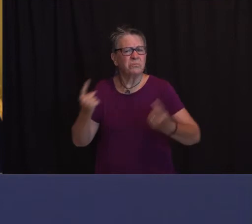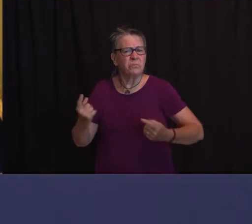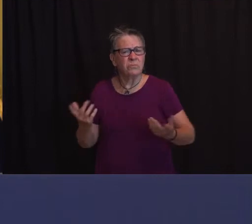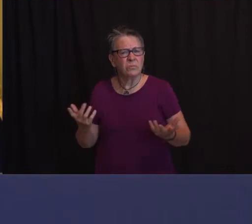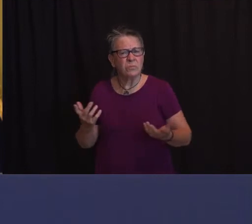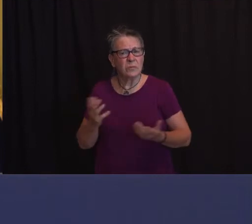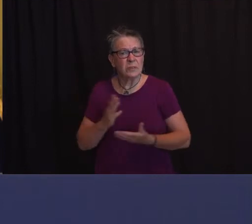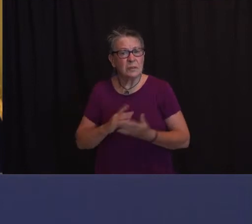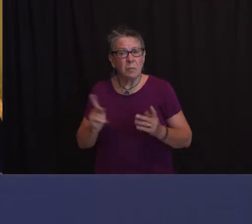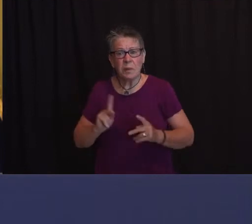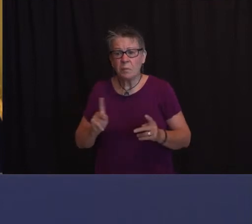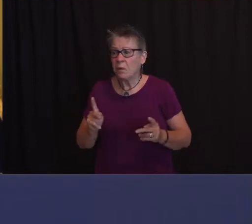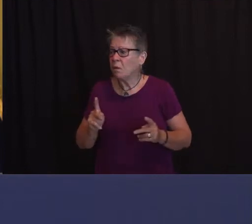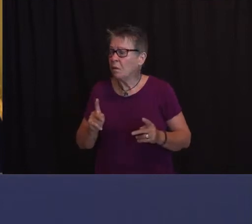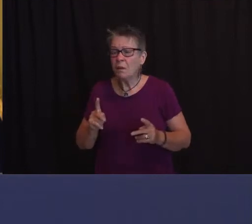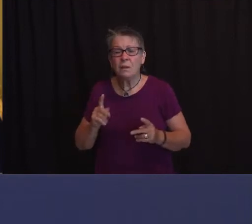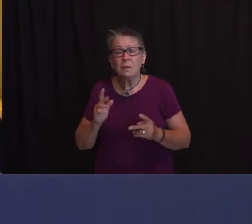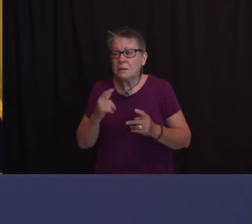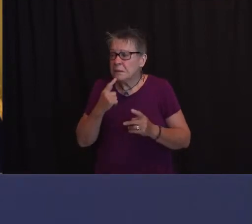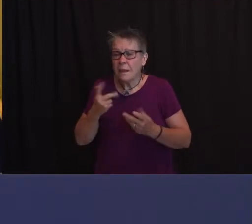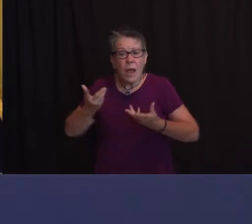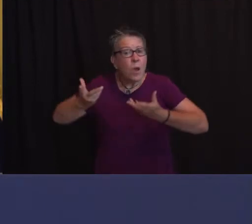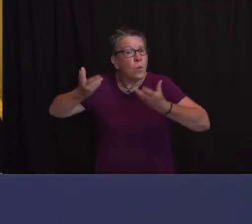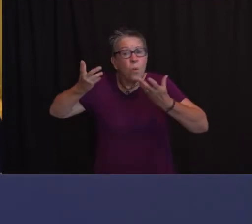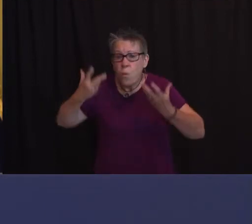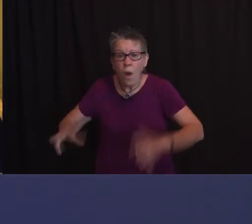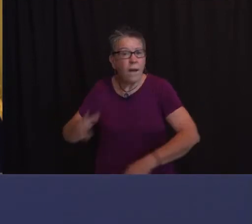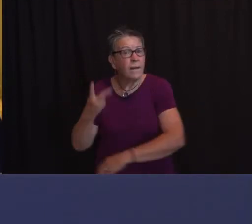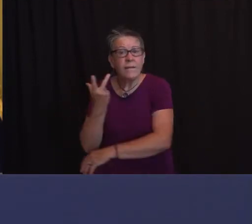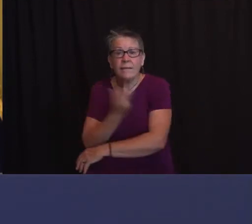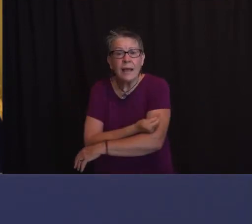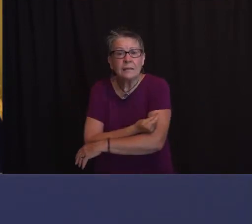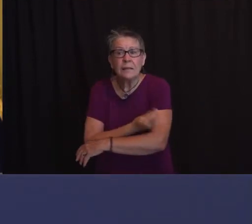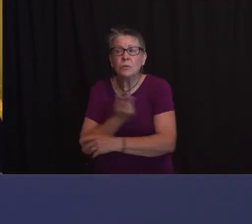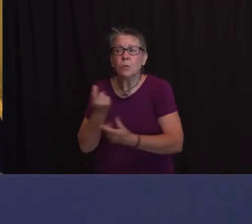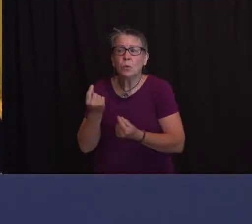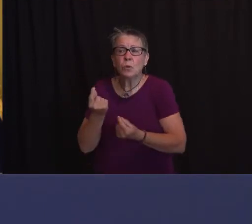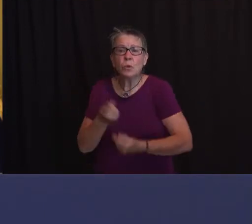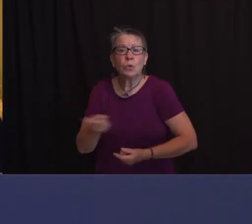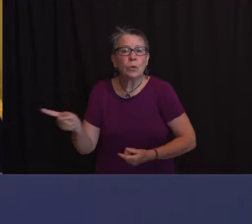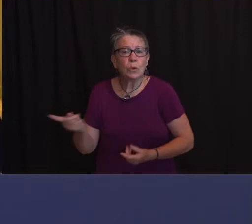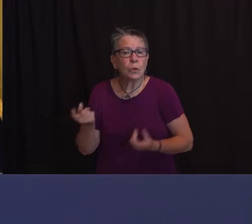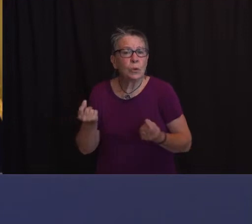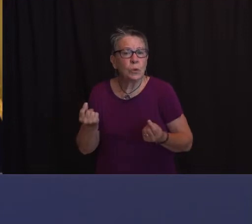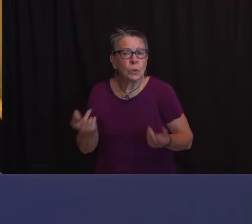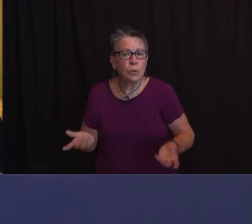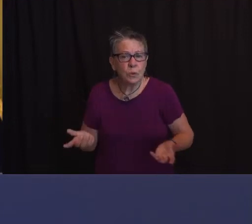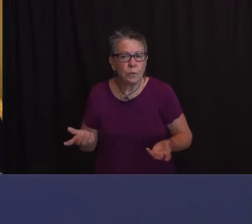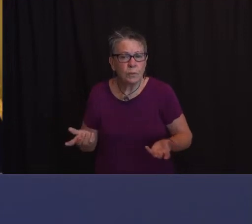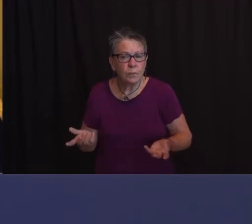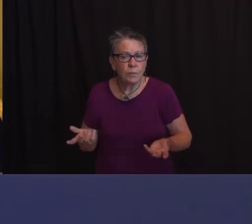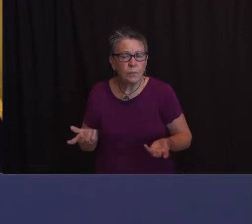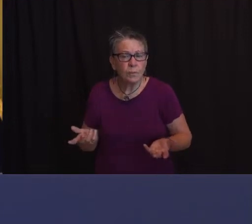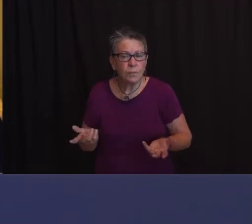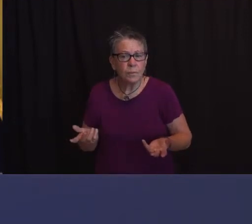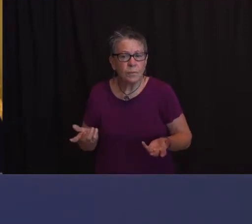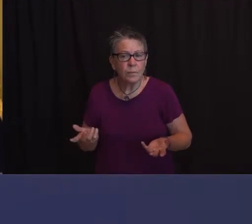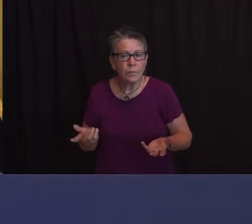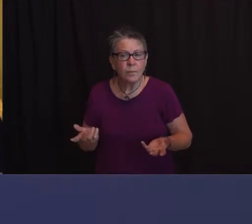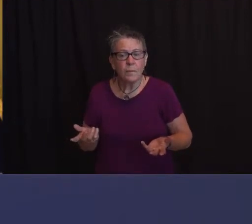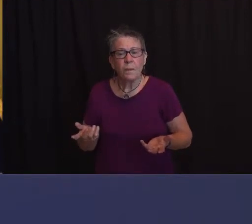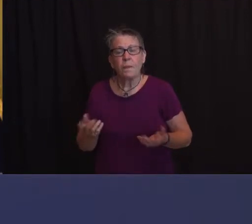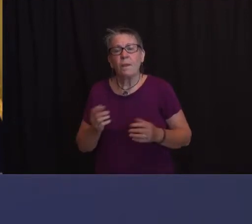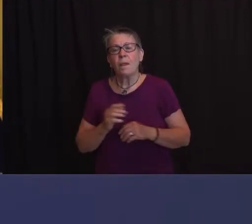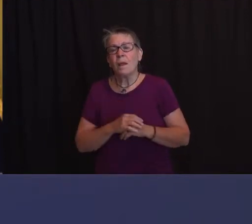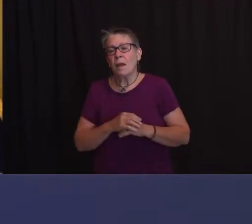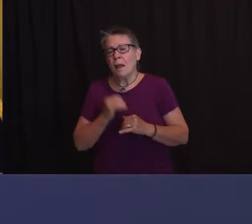vaccinated. So, at what point does this become irresponsible behavior? And finally, Wawa